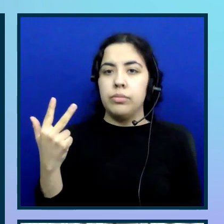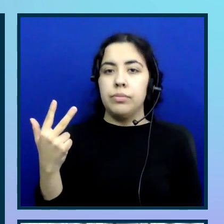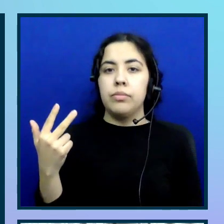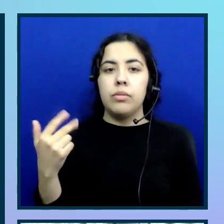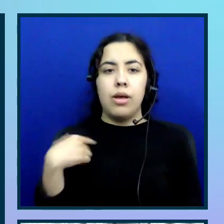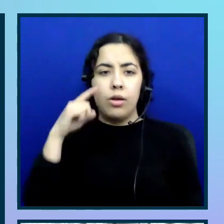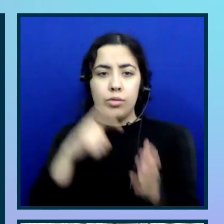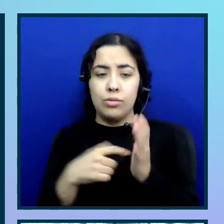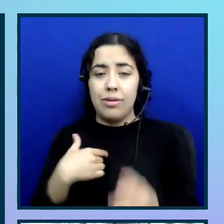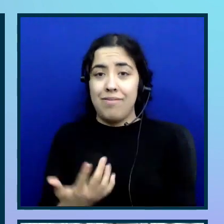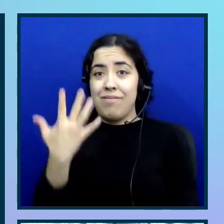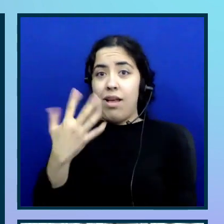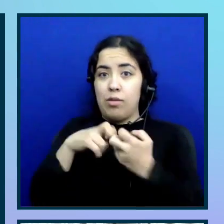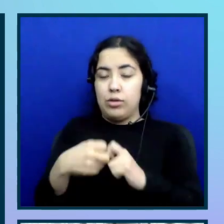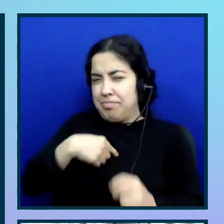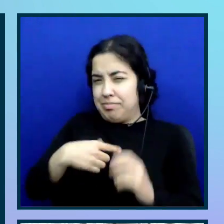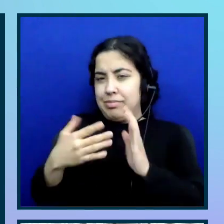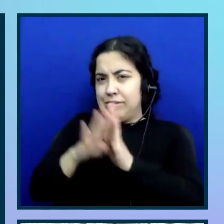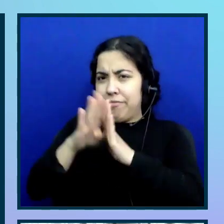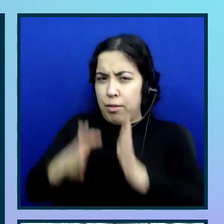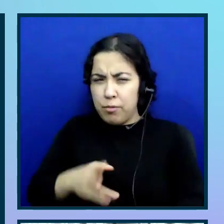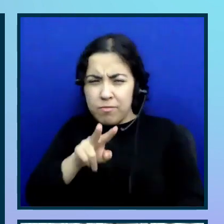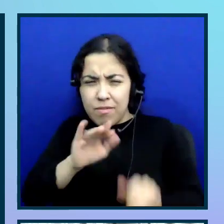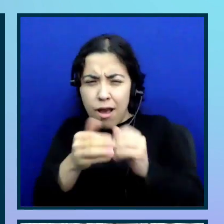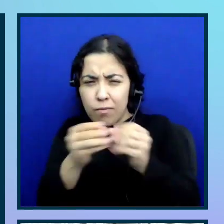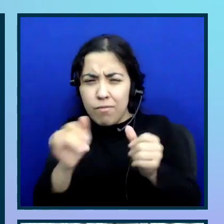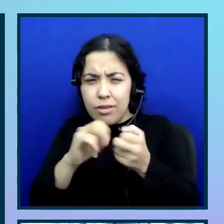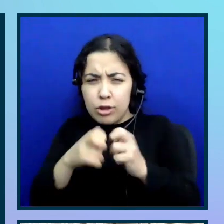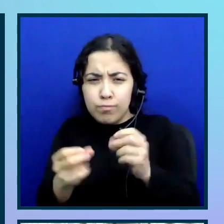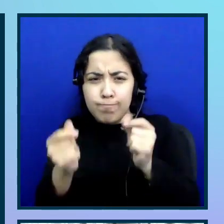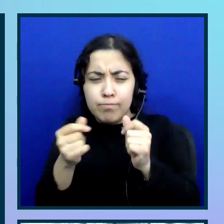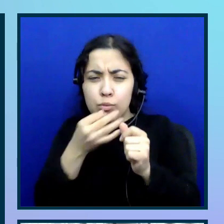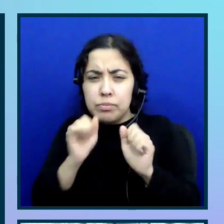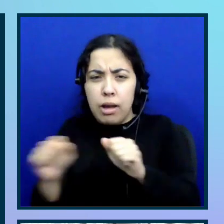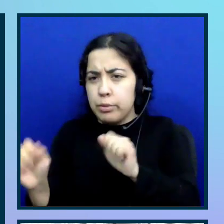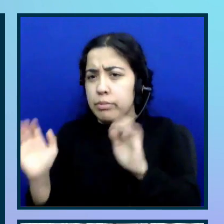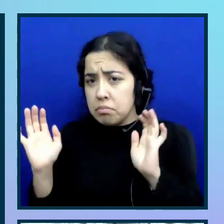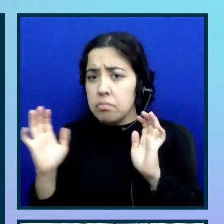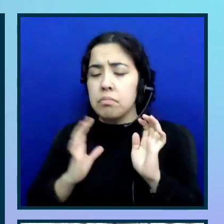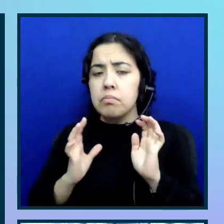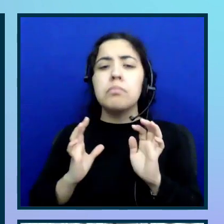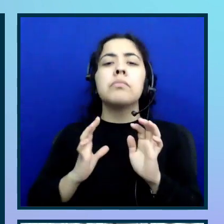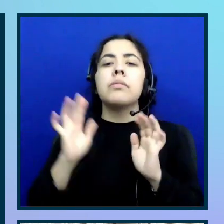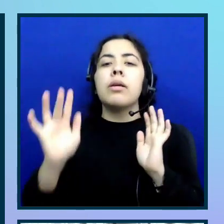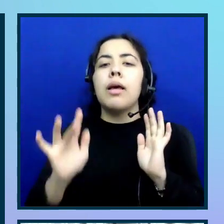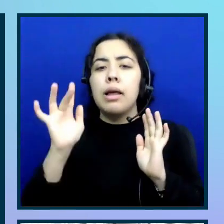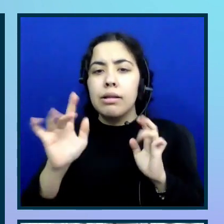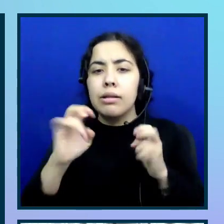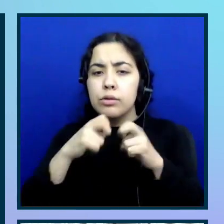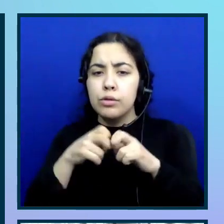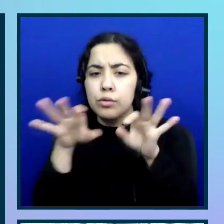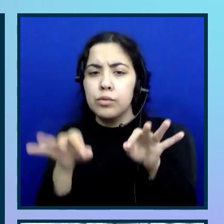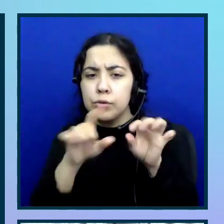have 5 issues and I want to try to figure out how can I resolve these issues quickly. So once we click on an issue description,